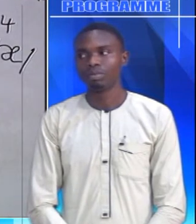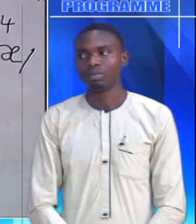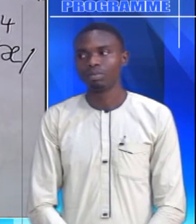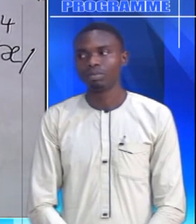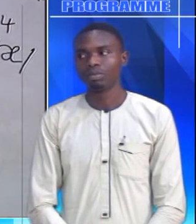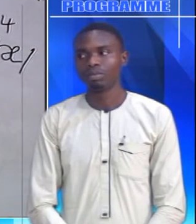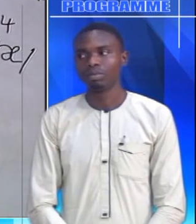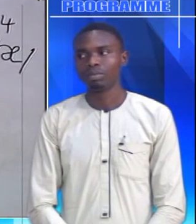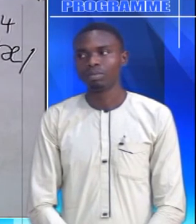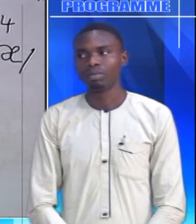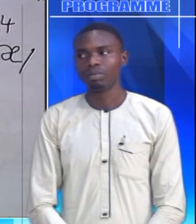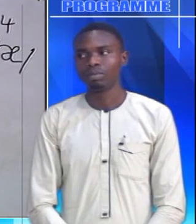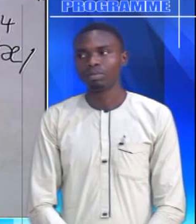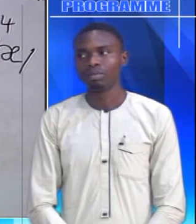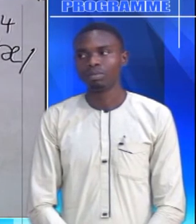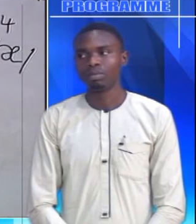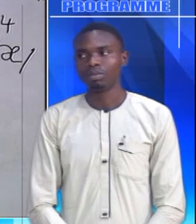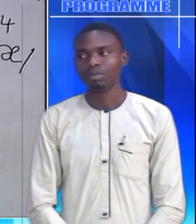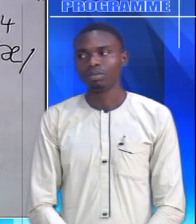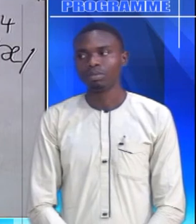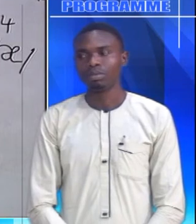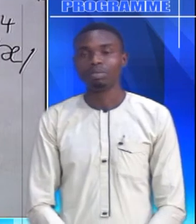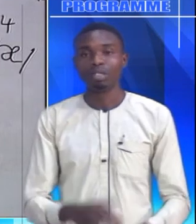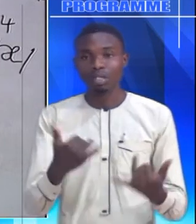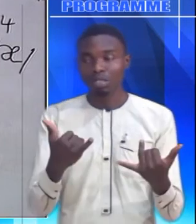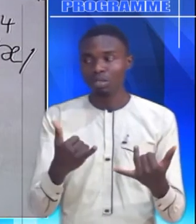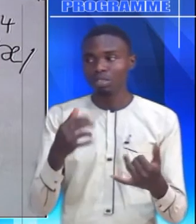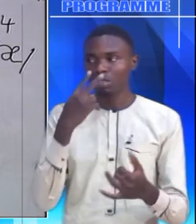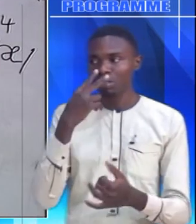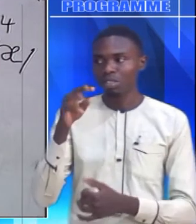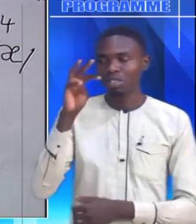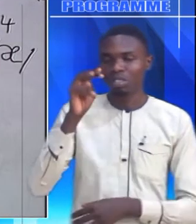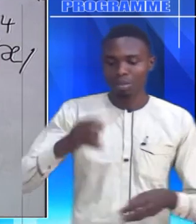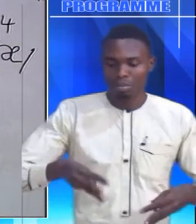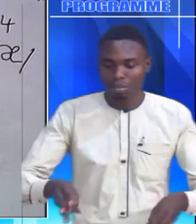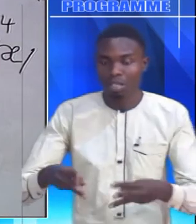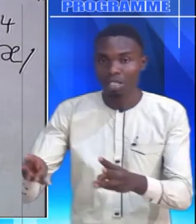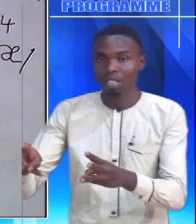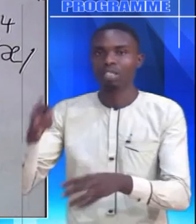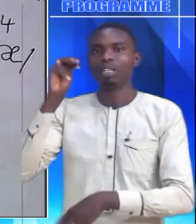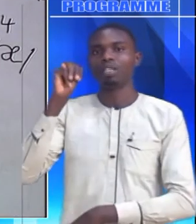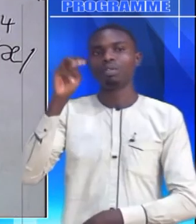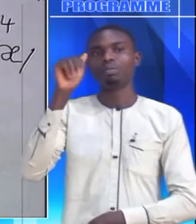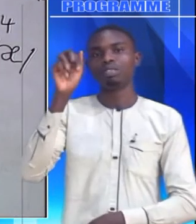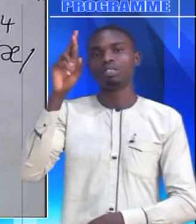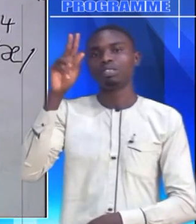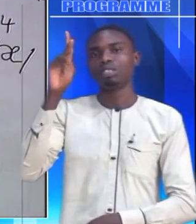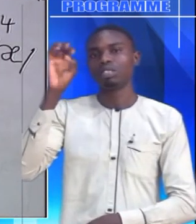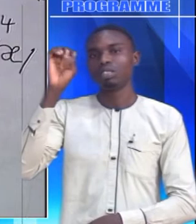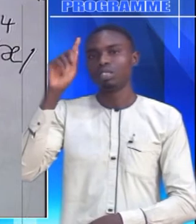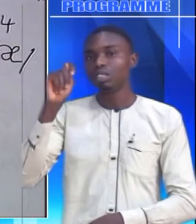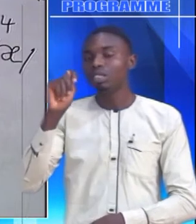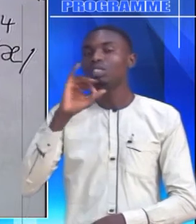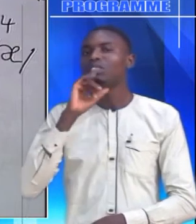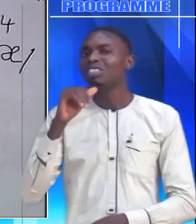Ordinarily, it's not market, but what? Market. This sound is a short sound, and it's not vowel number 3, but what? Vowel